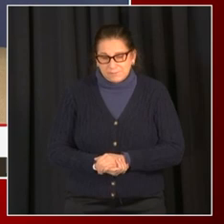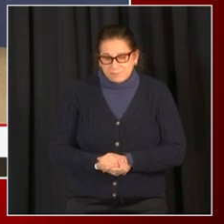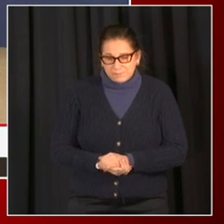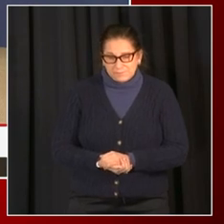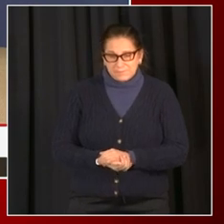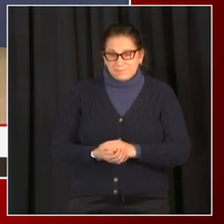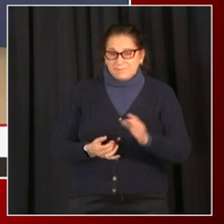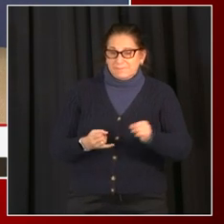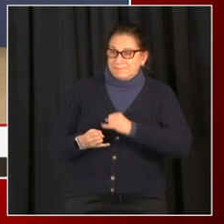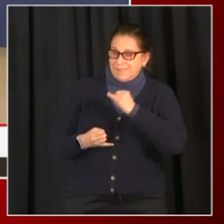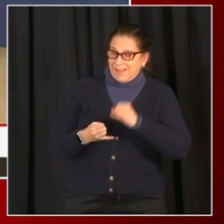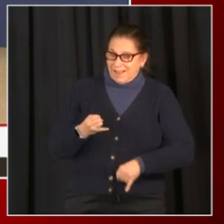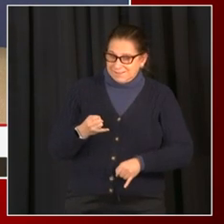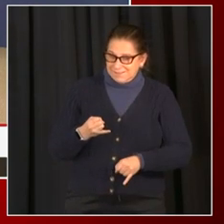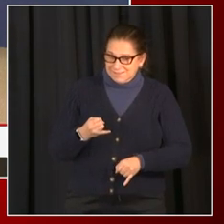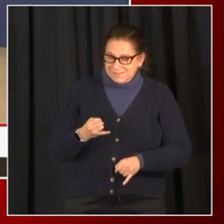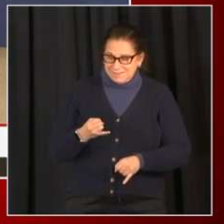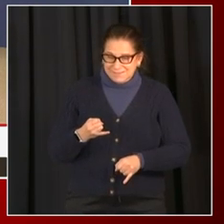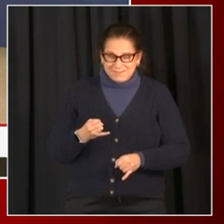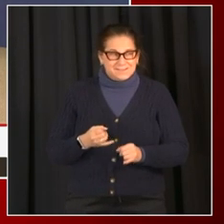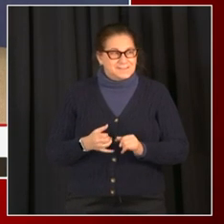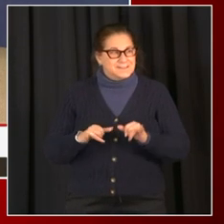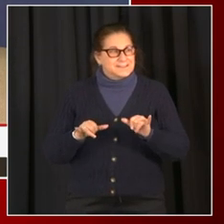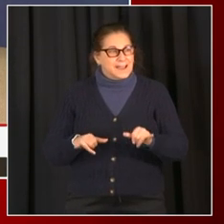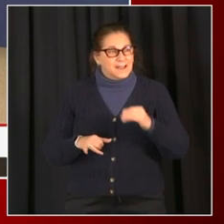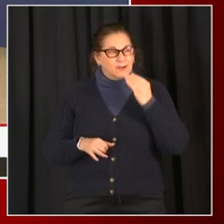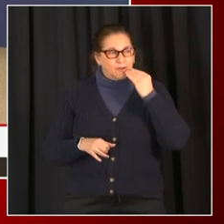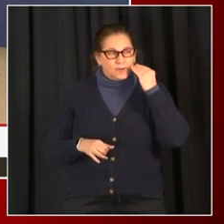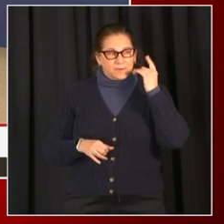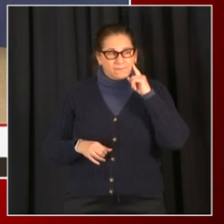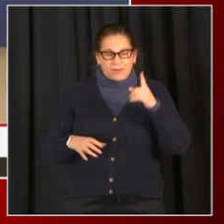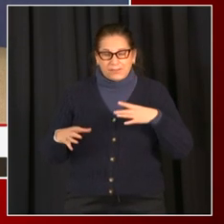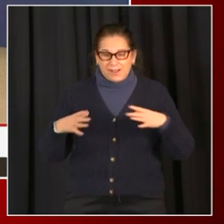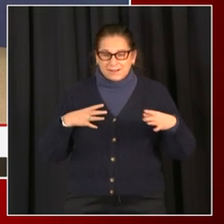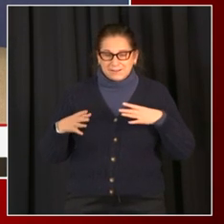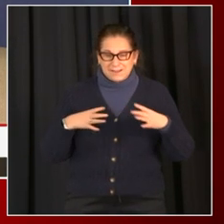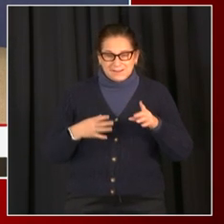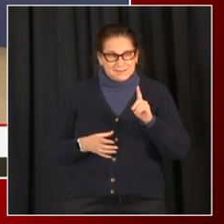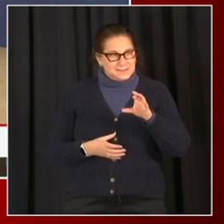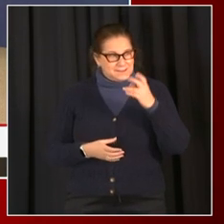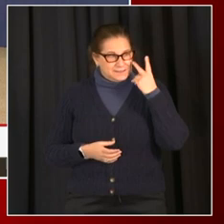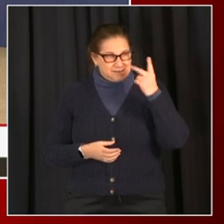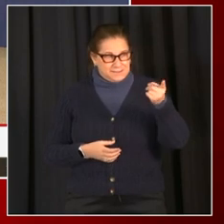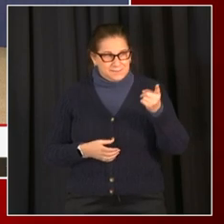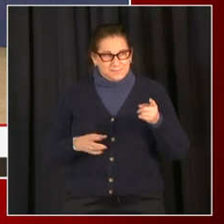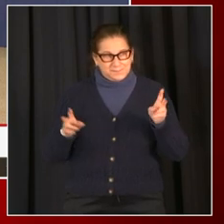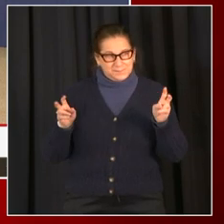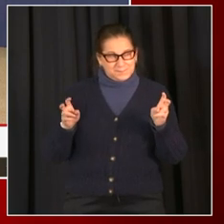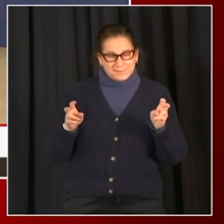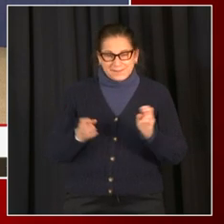finally, again, just a fun graphic to remind everybody to stay